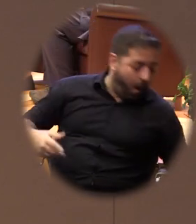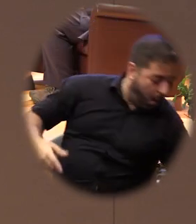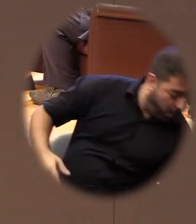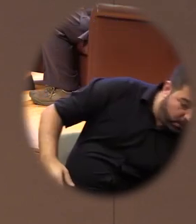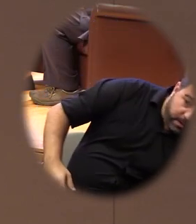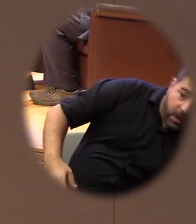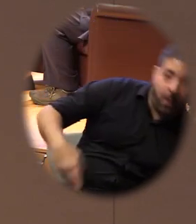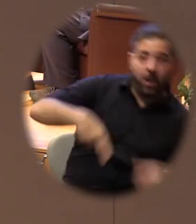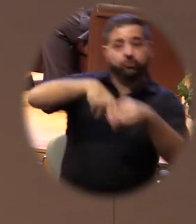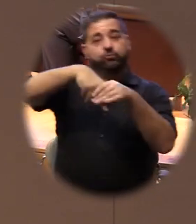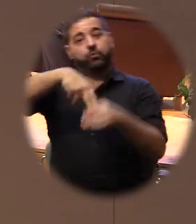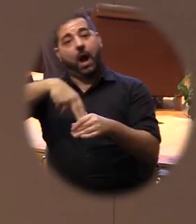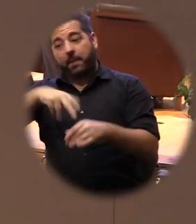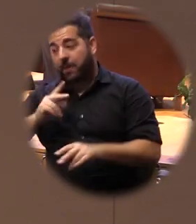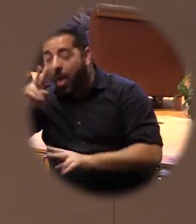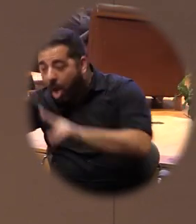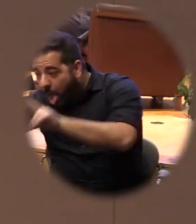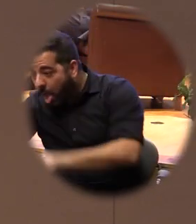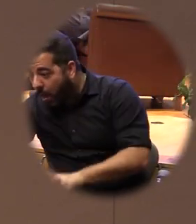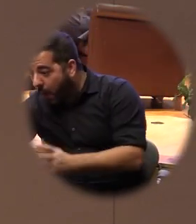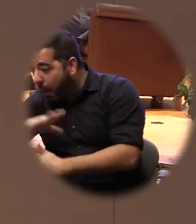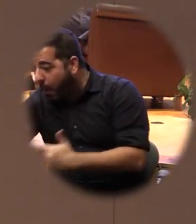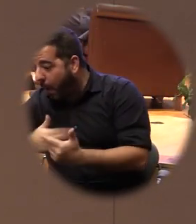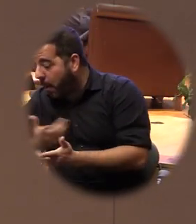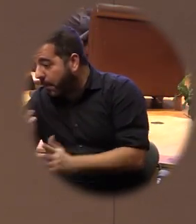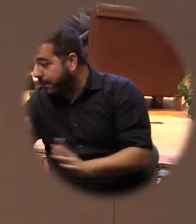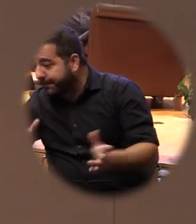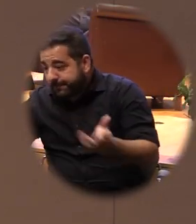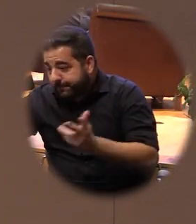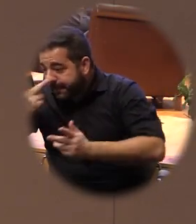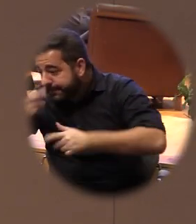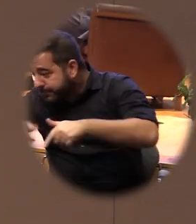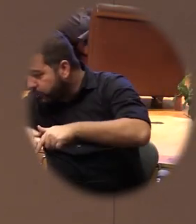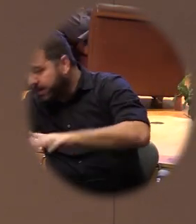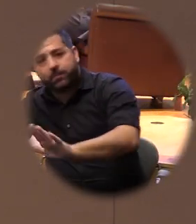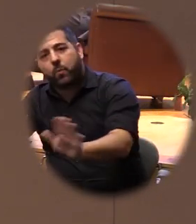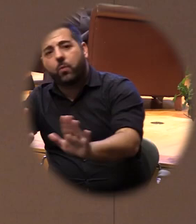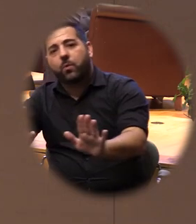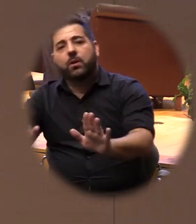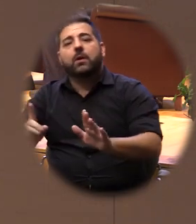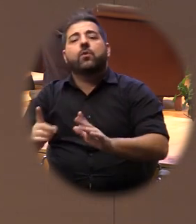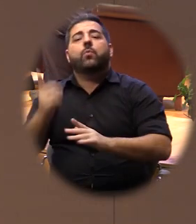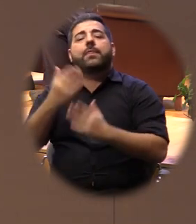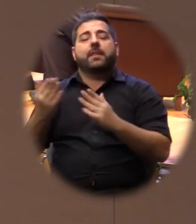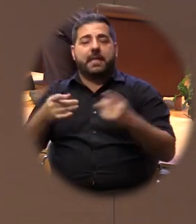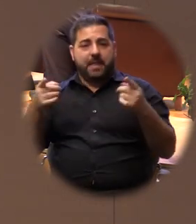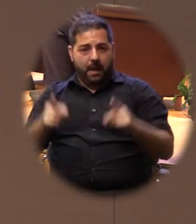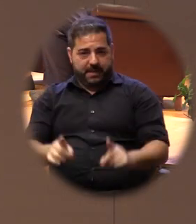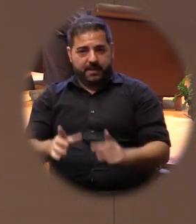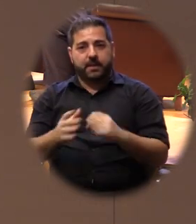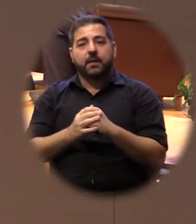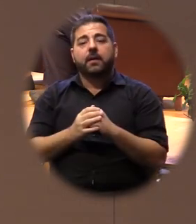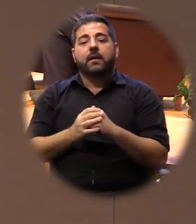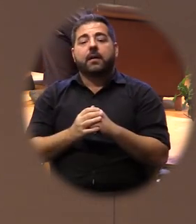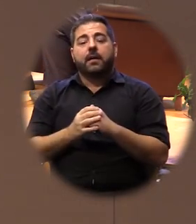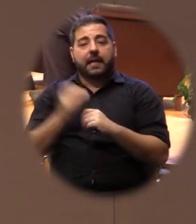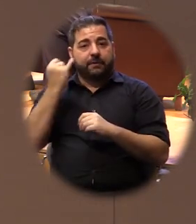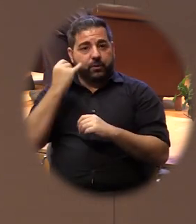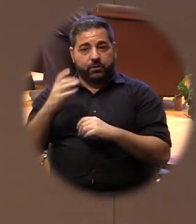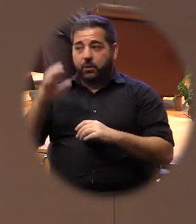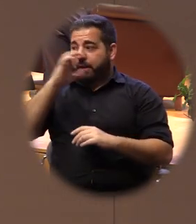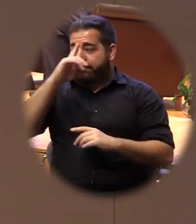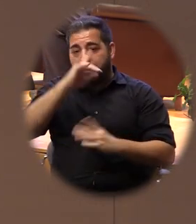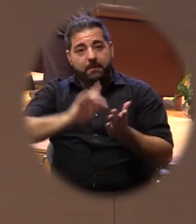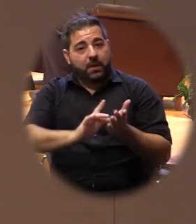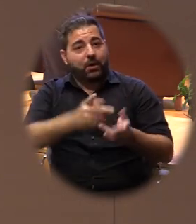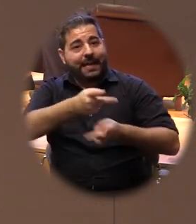match what we think is going on. There's like a social performance of gender that is one thing that is happening. And then if you're seeking medical care